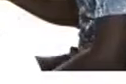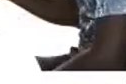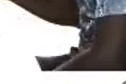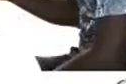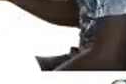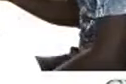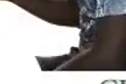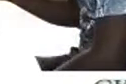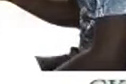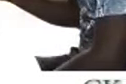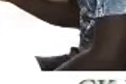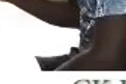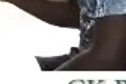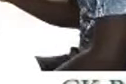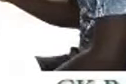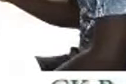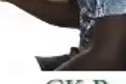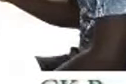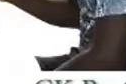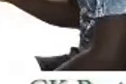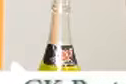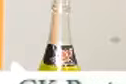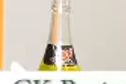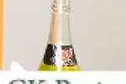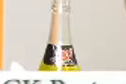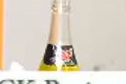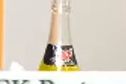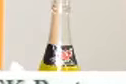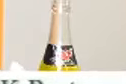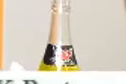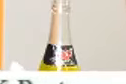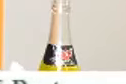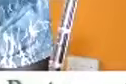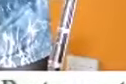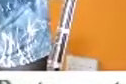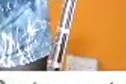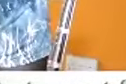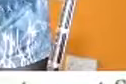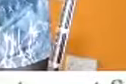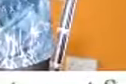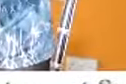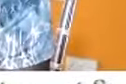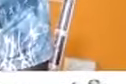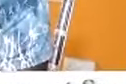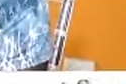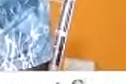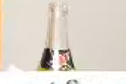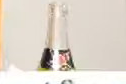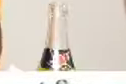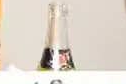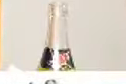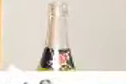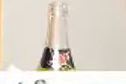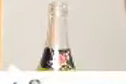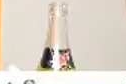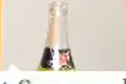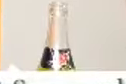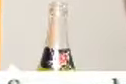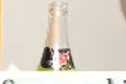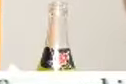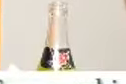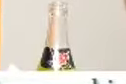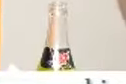seneata adiata topotoro fanankende ma bige. Luntan during tamala abeka domoro